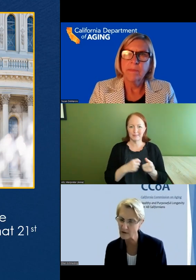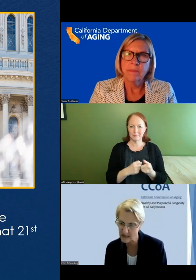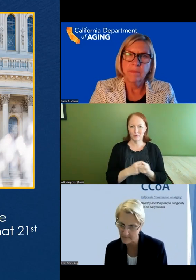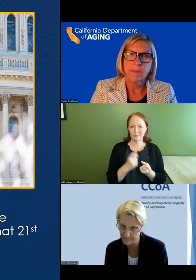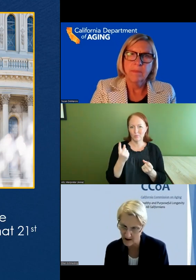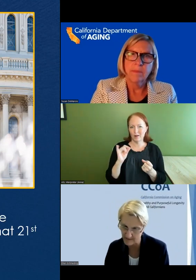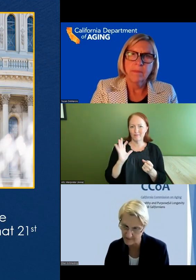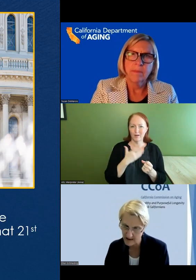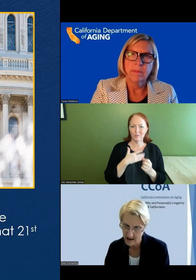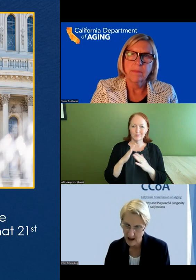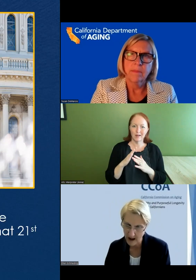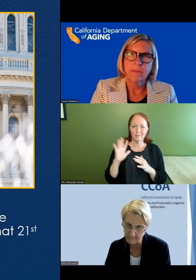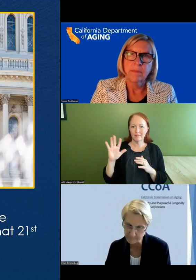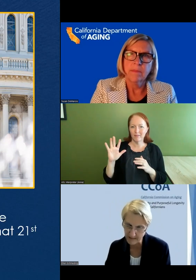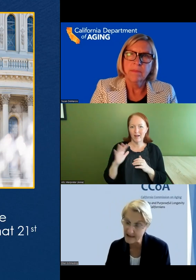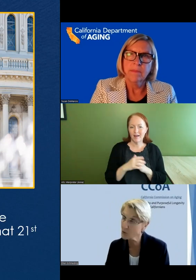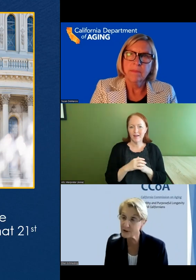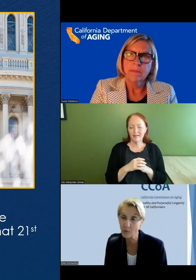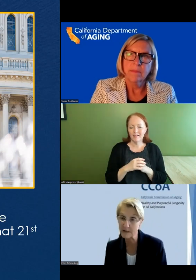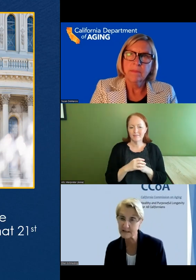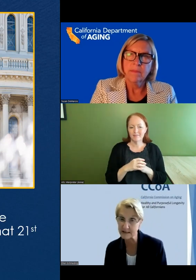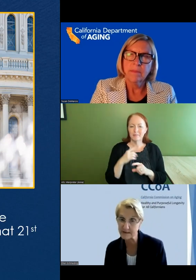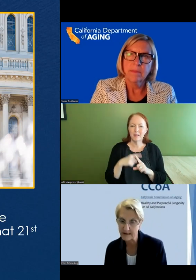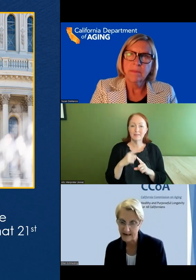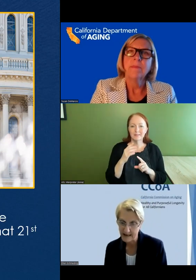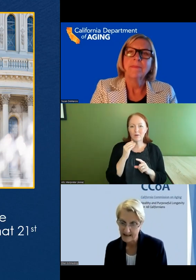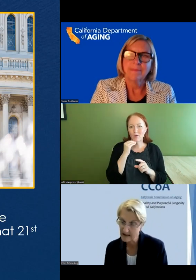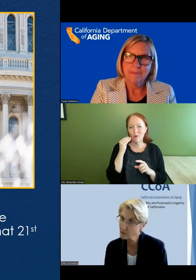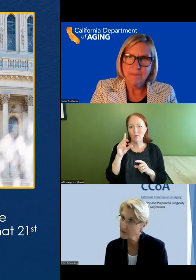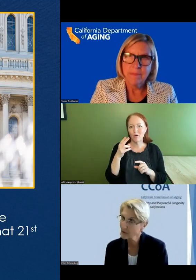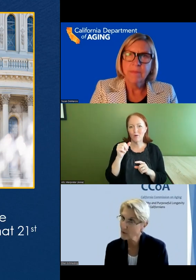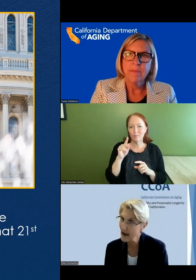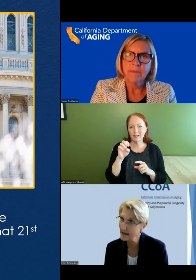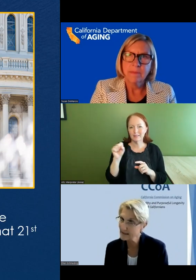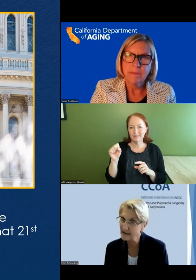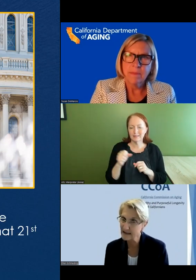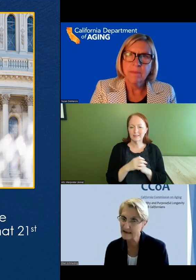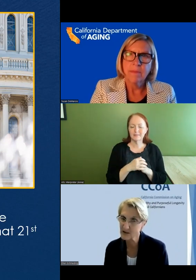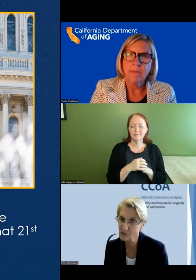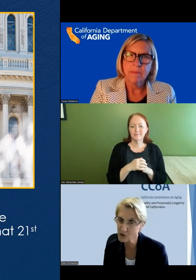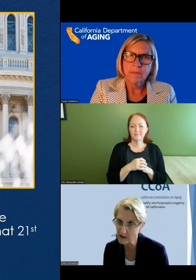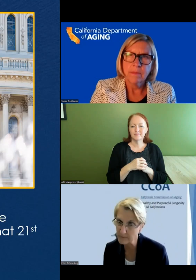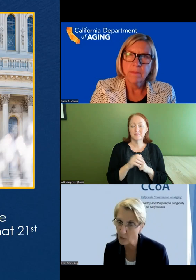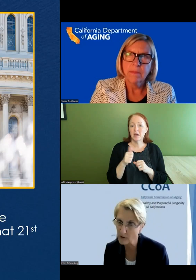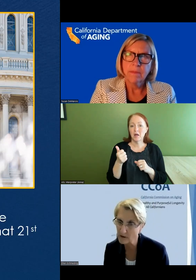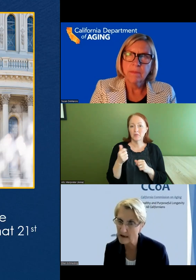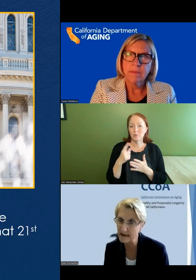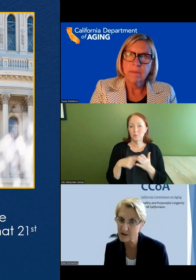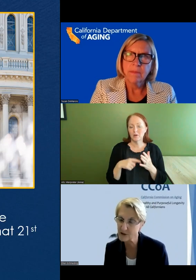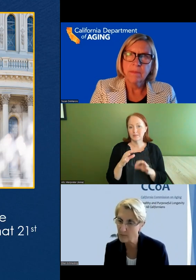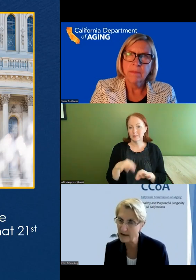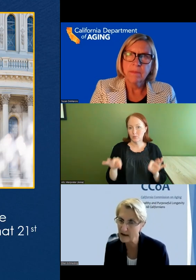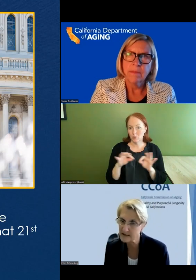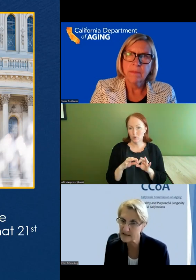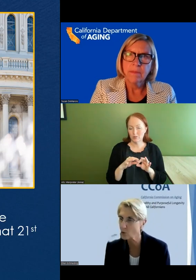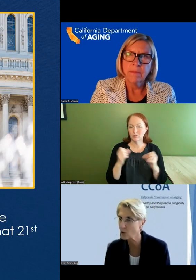of our top 5, as well as homelessness. The other thing we had that I think is crucially important to